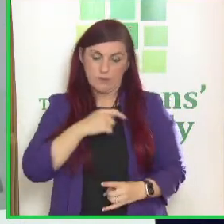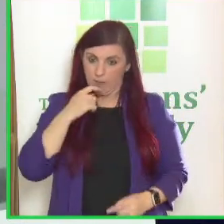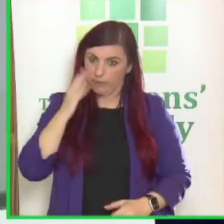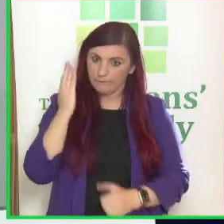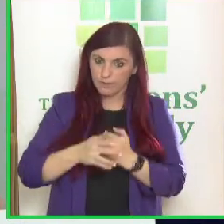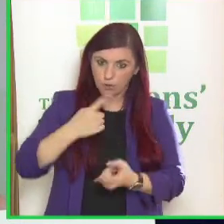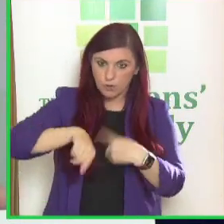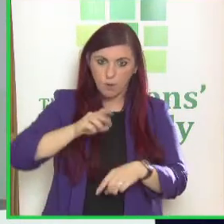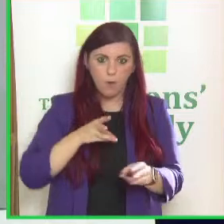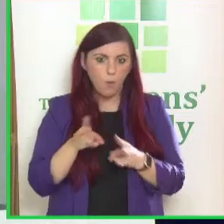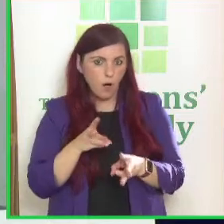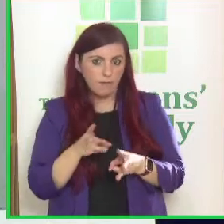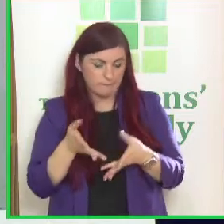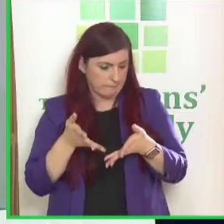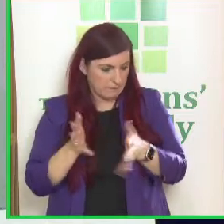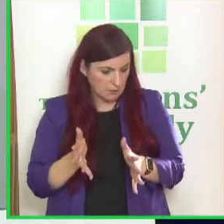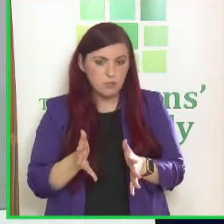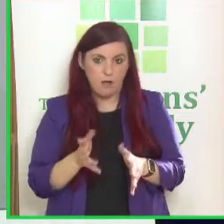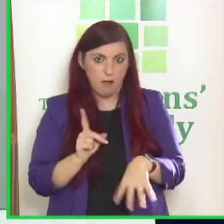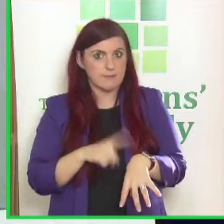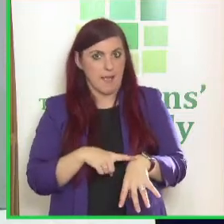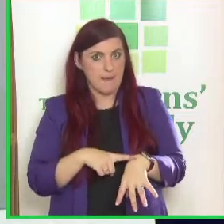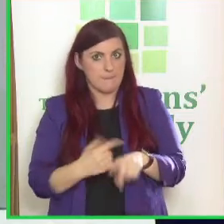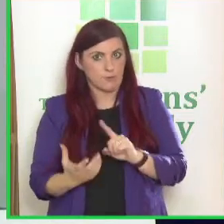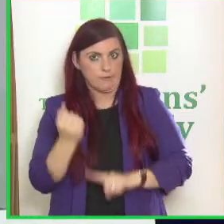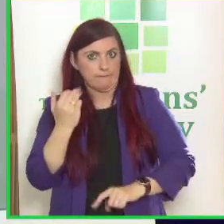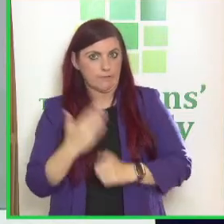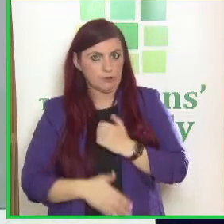work and we have completed on time.